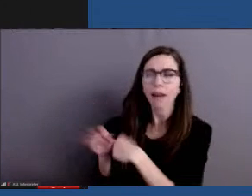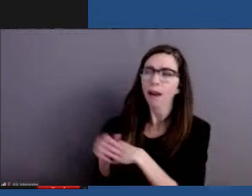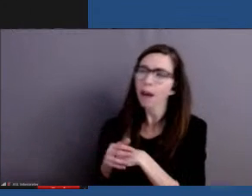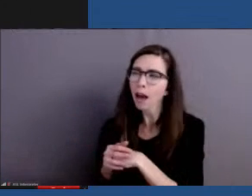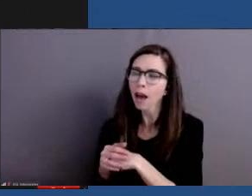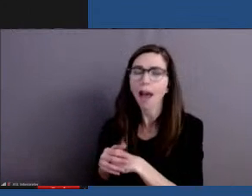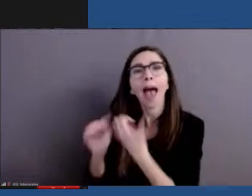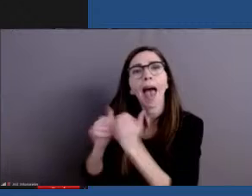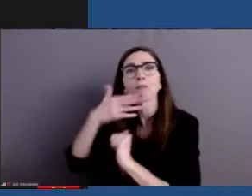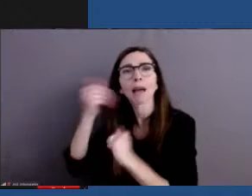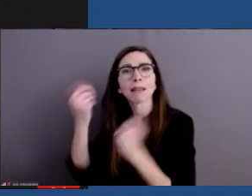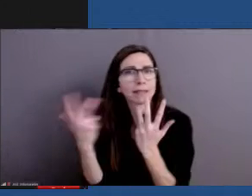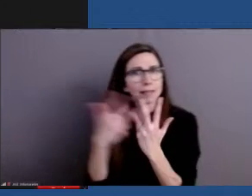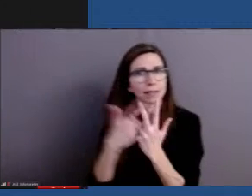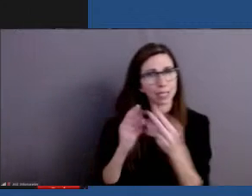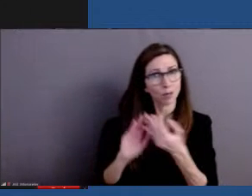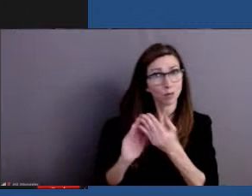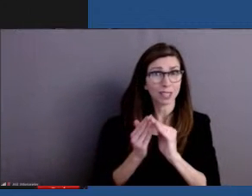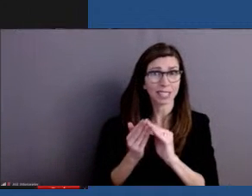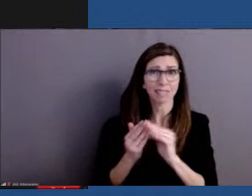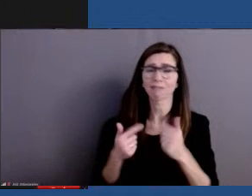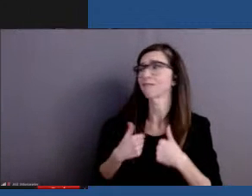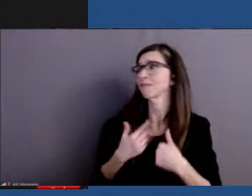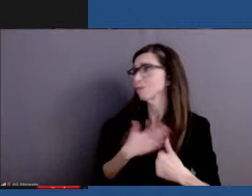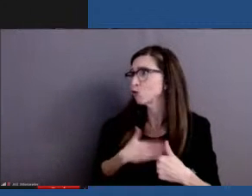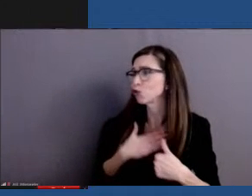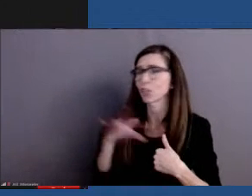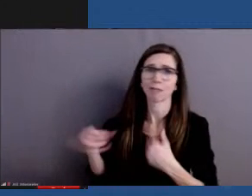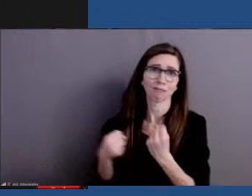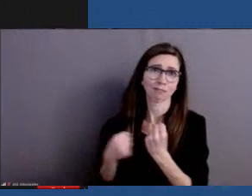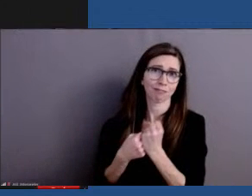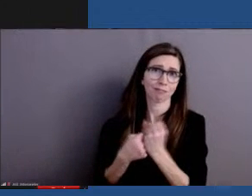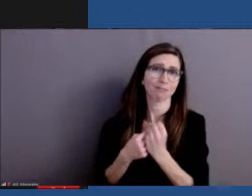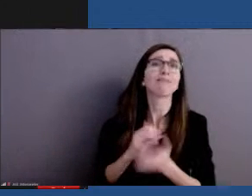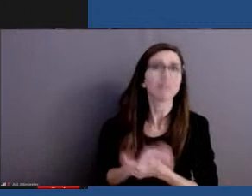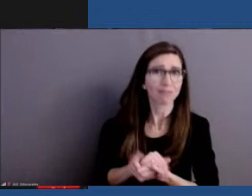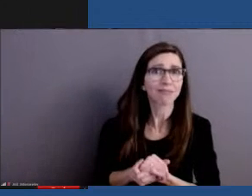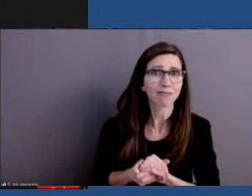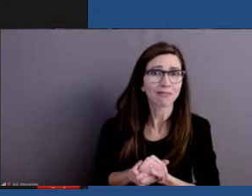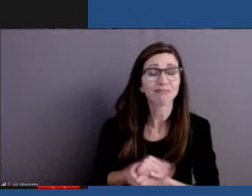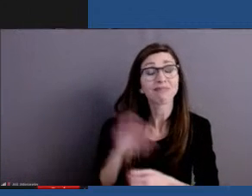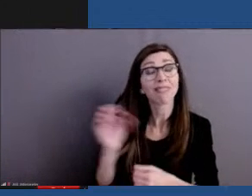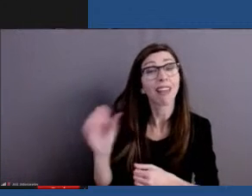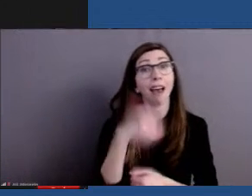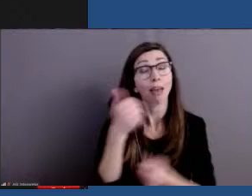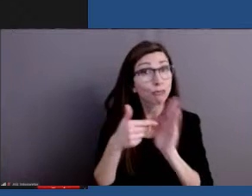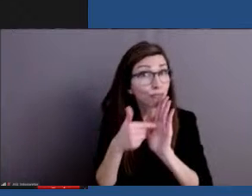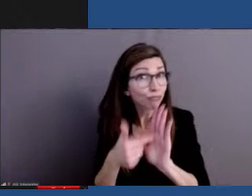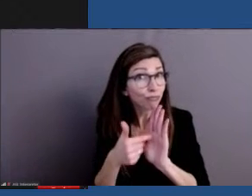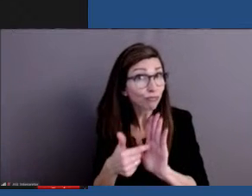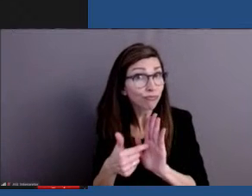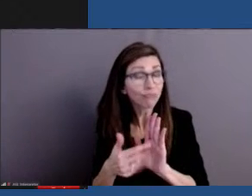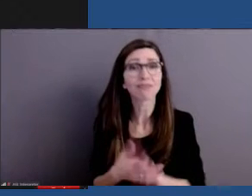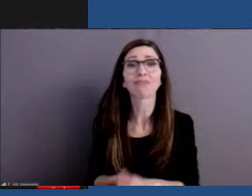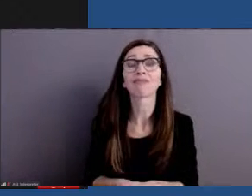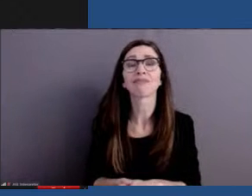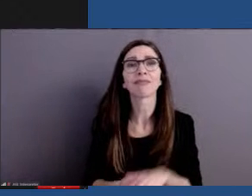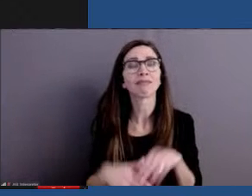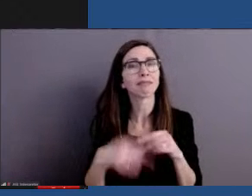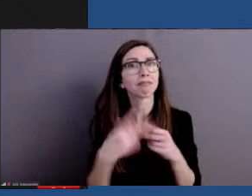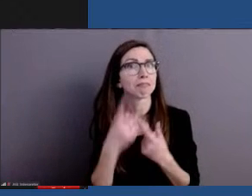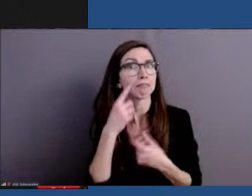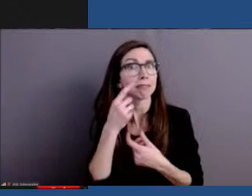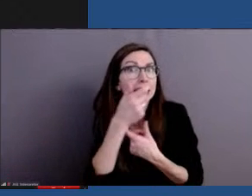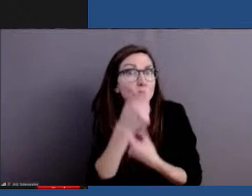appreciated the support of the city in that project. Another very interesting thing that I did with the city was I